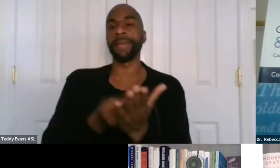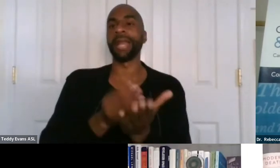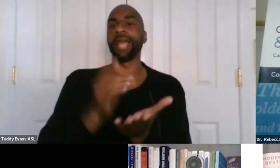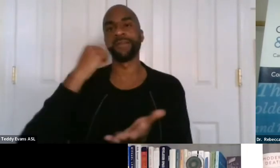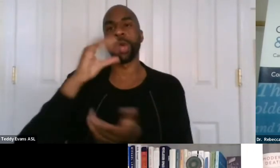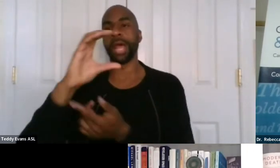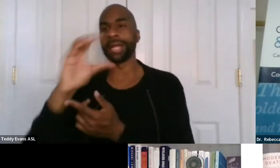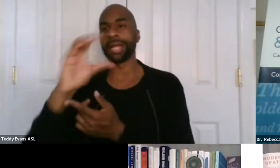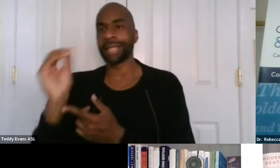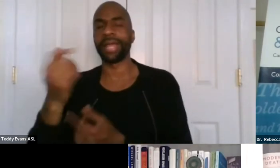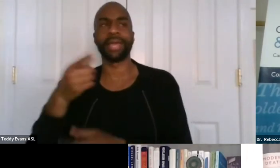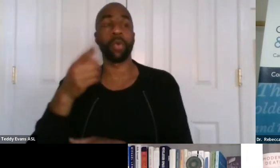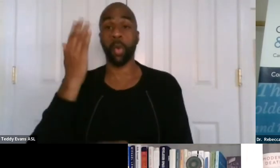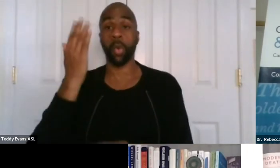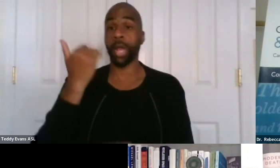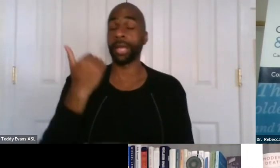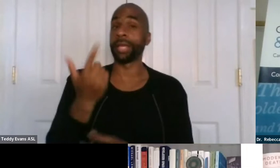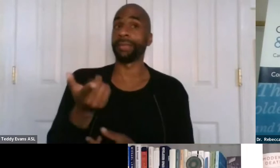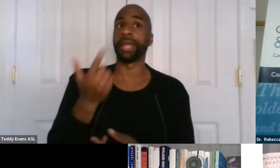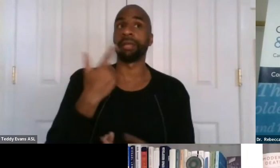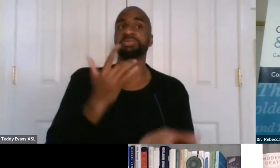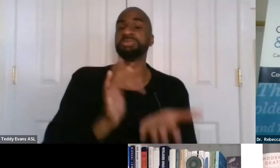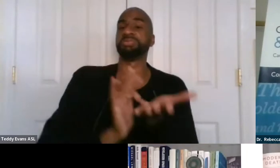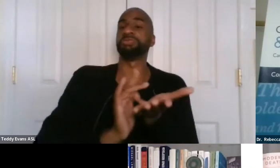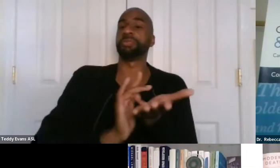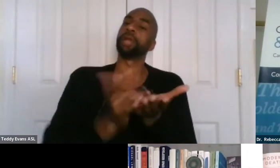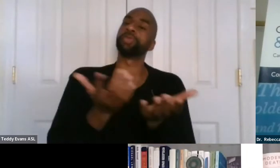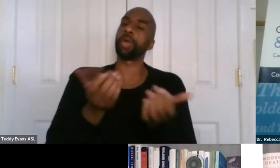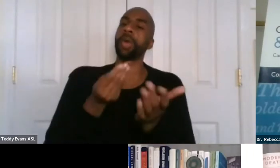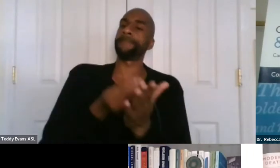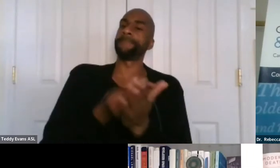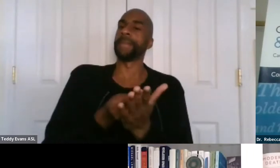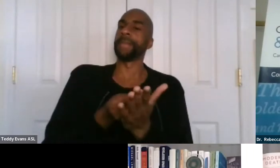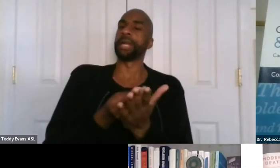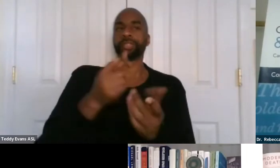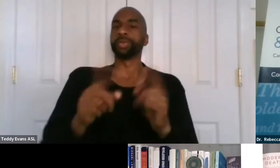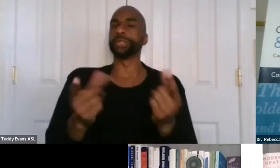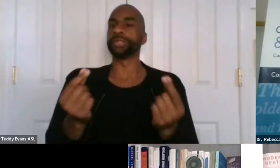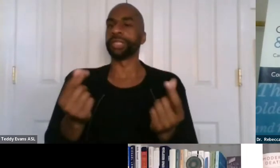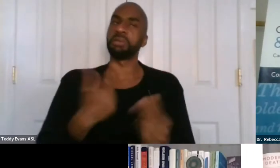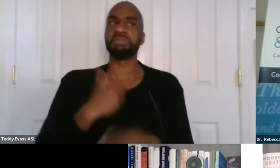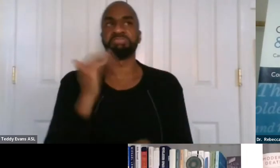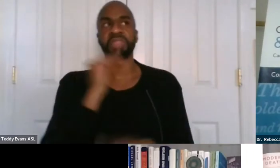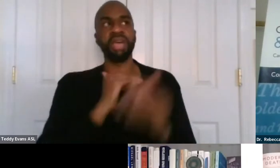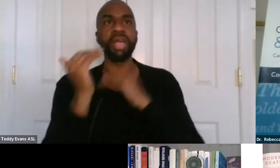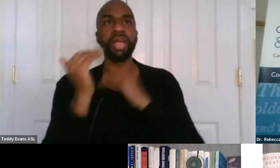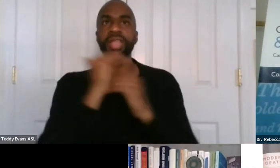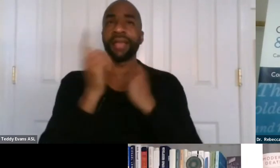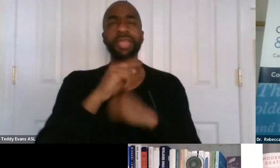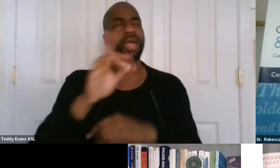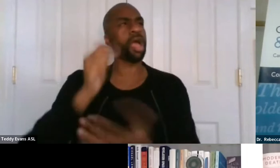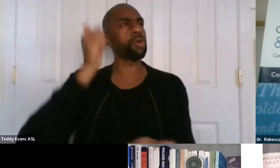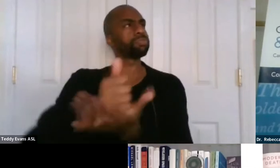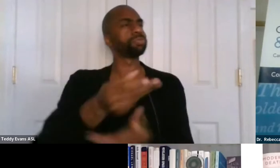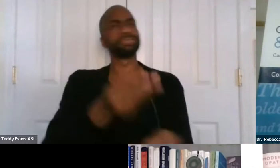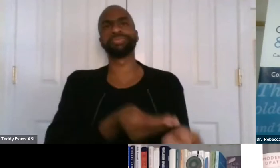about medicine that I was taught were taught by some of the best intention teachers in the best medical schools. These were not bad people. And yet